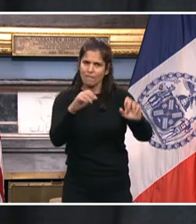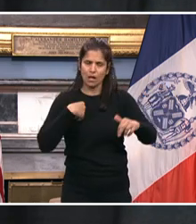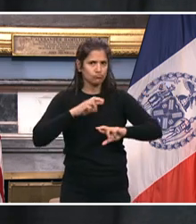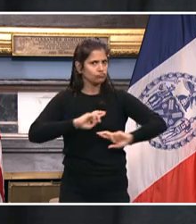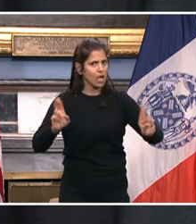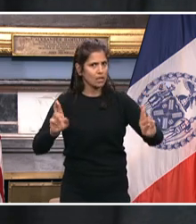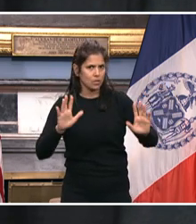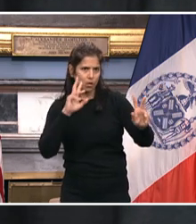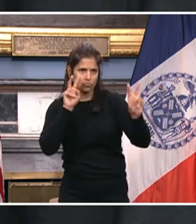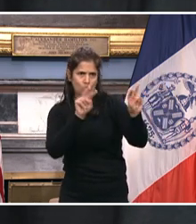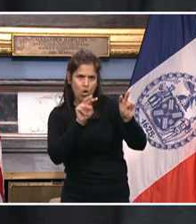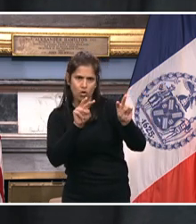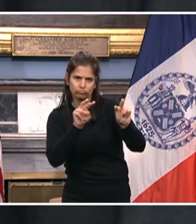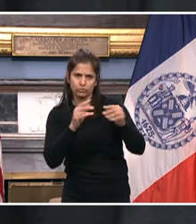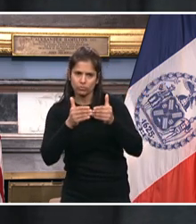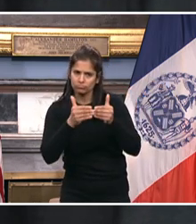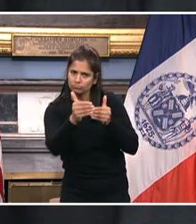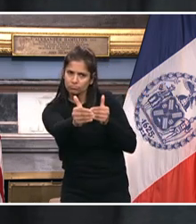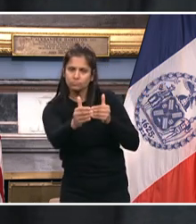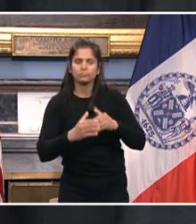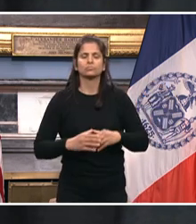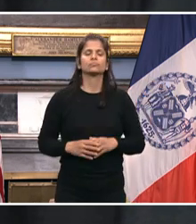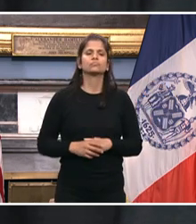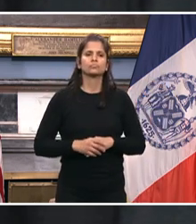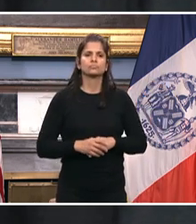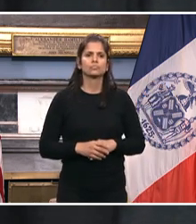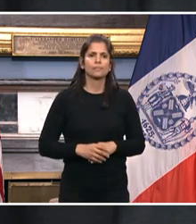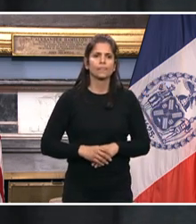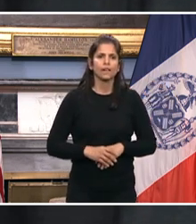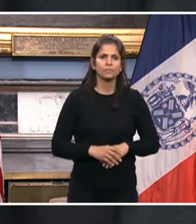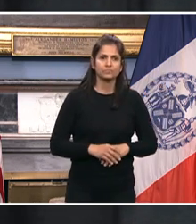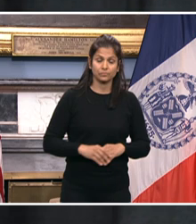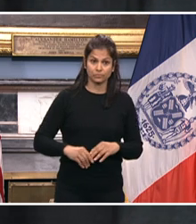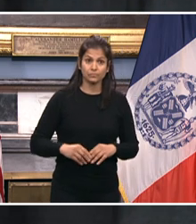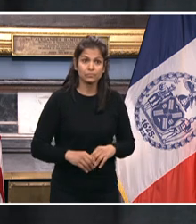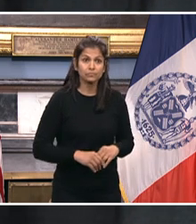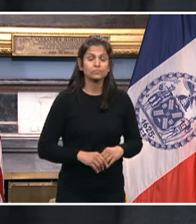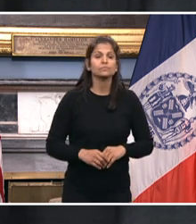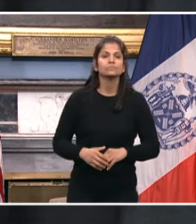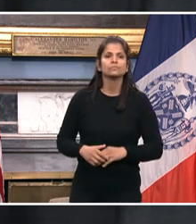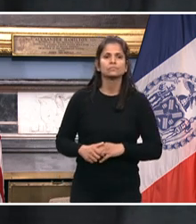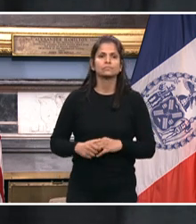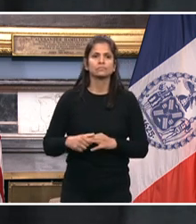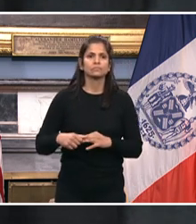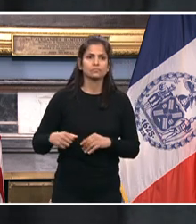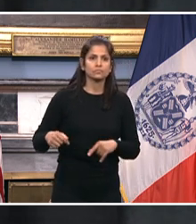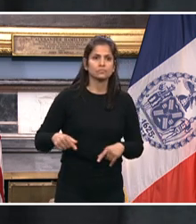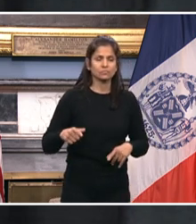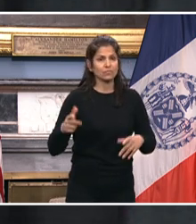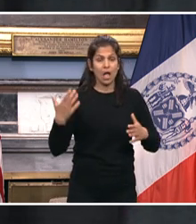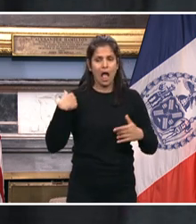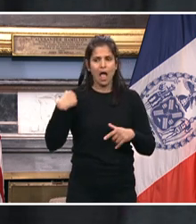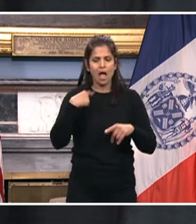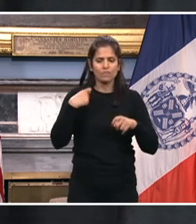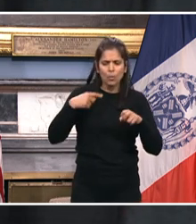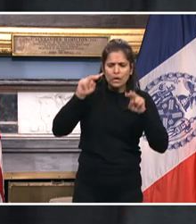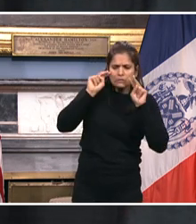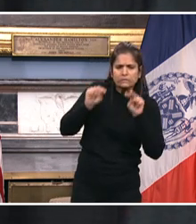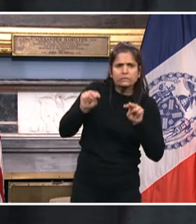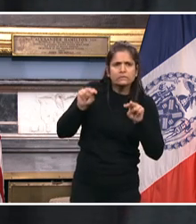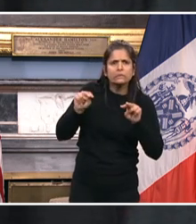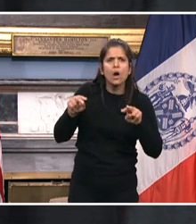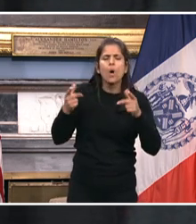particularly at the Department of Health, as they looked at the models around the world and looked at what was going on in New York City, early on we saw